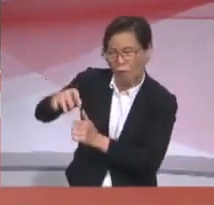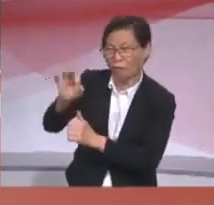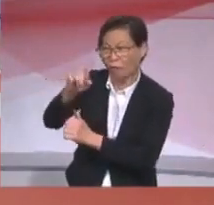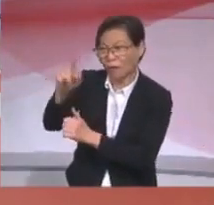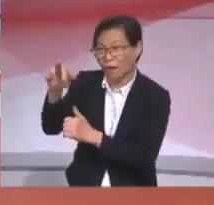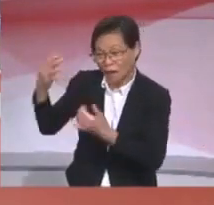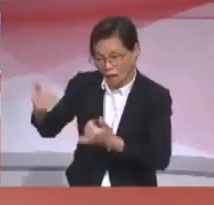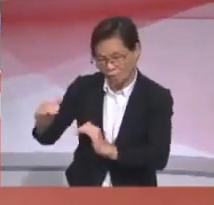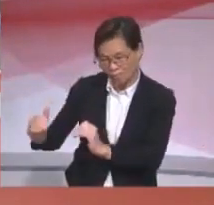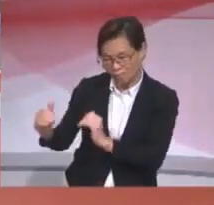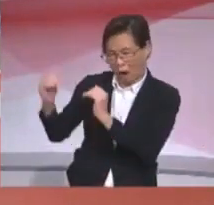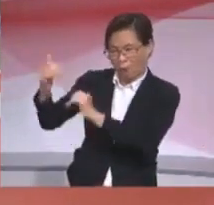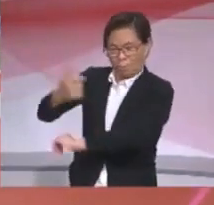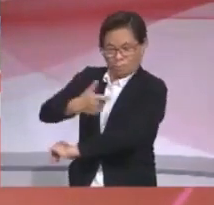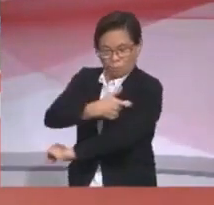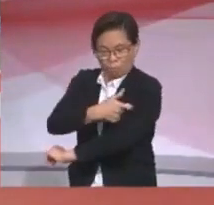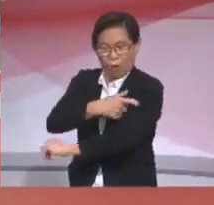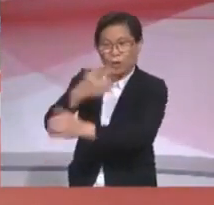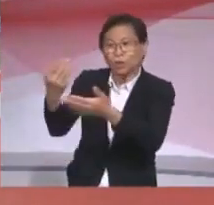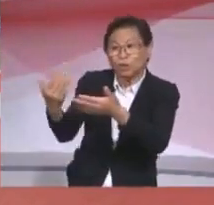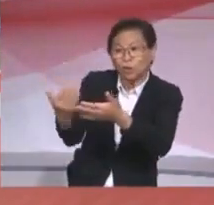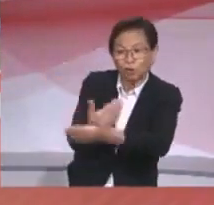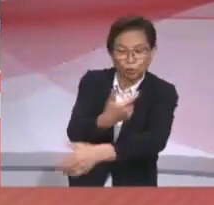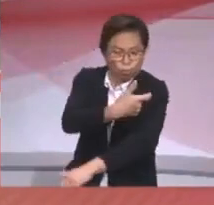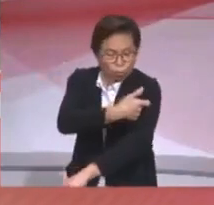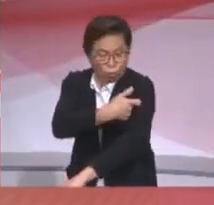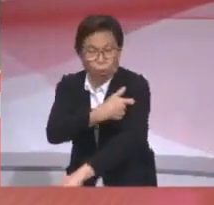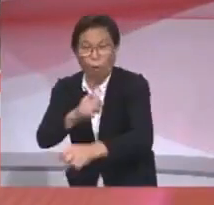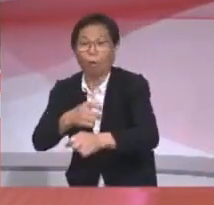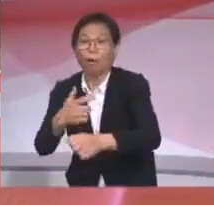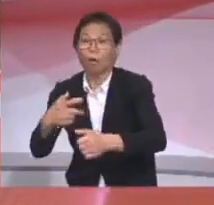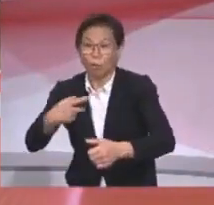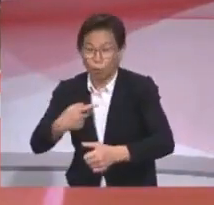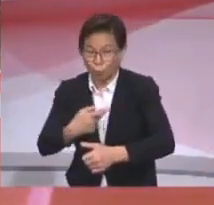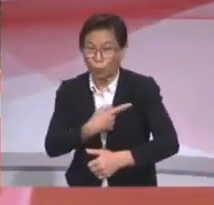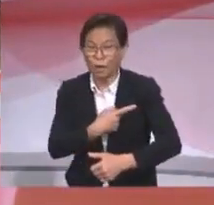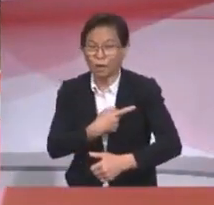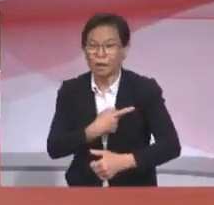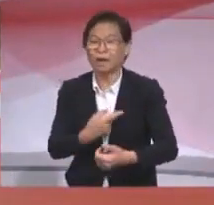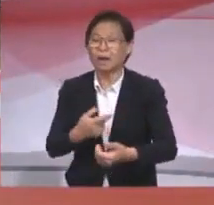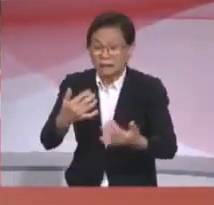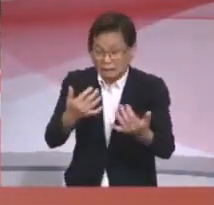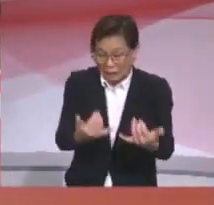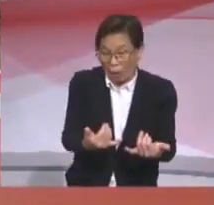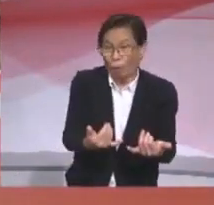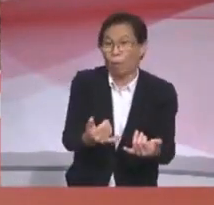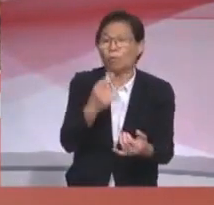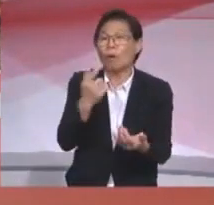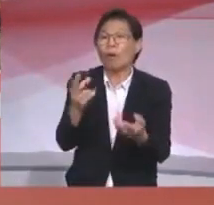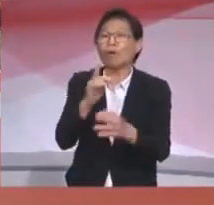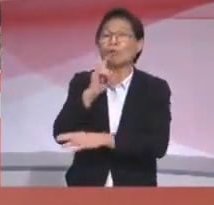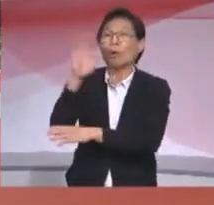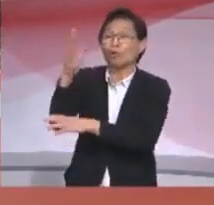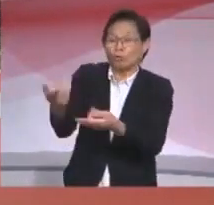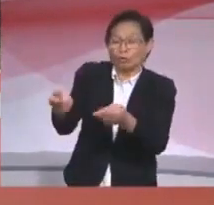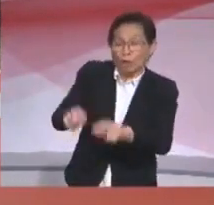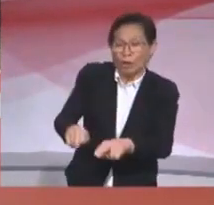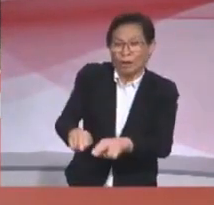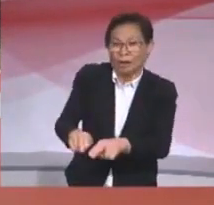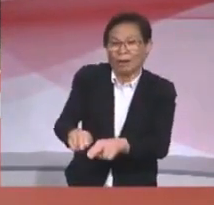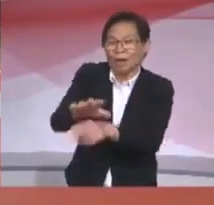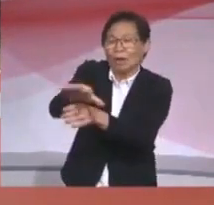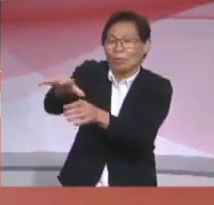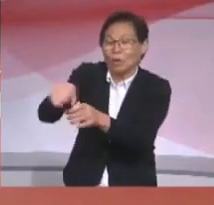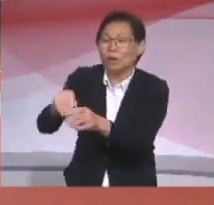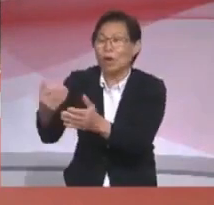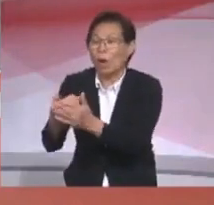there was an upgrade based on new variants, then our existing contract would cover